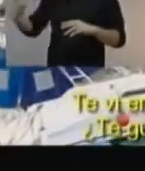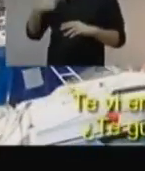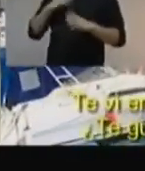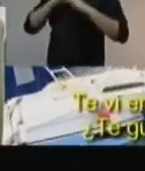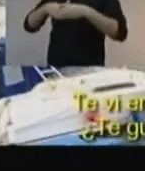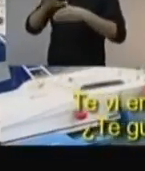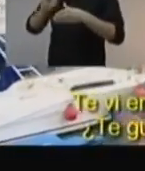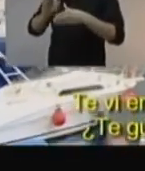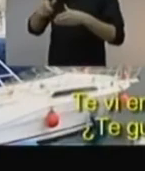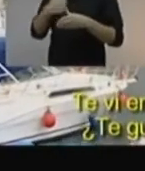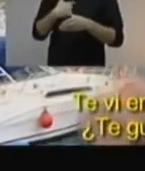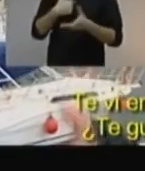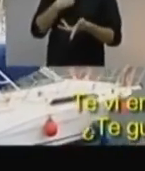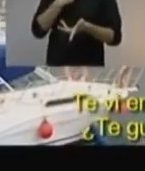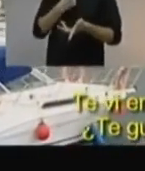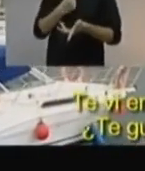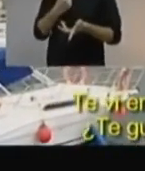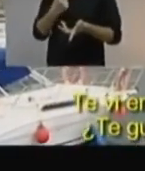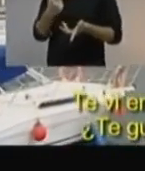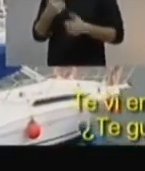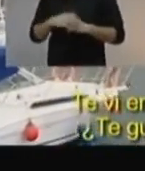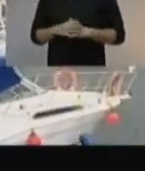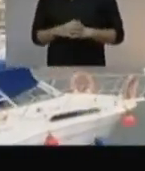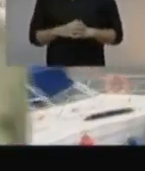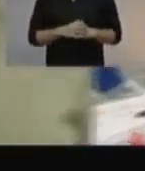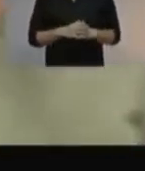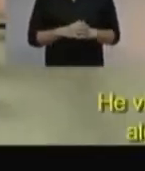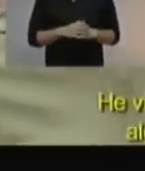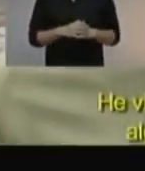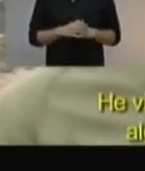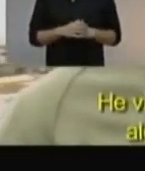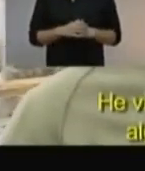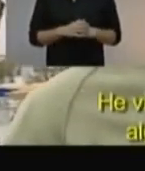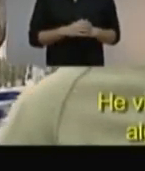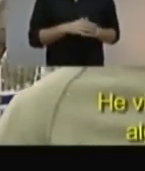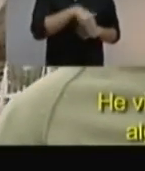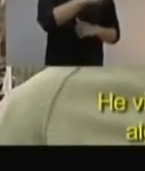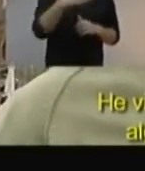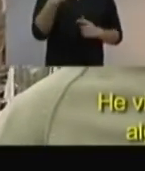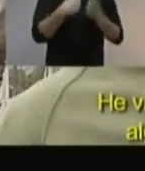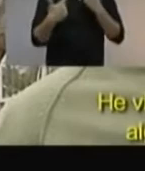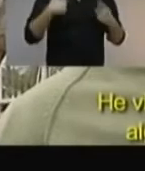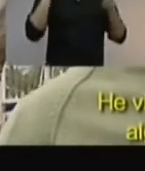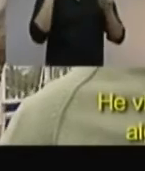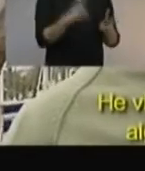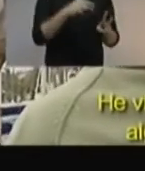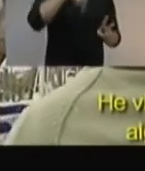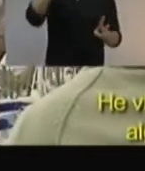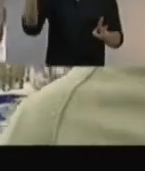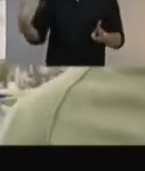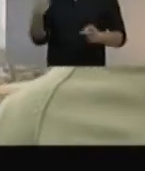dolphins. Did you like, what have you seen in this boat? I saw some whales and some dolphins very close to the boat.